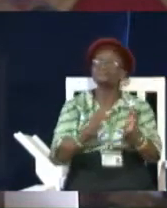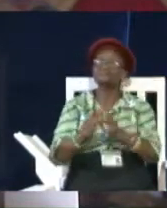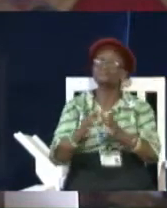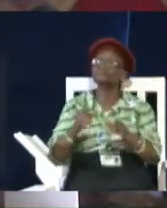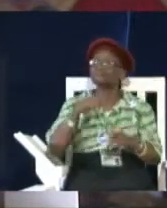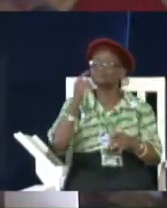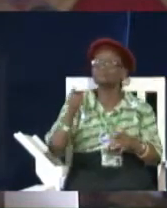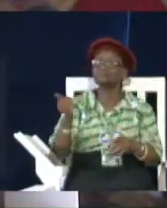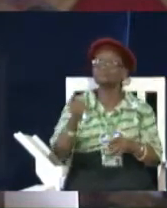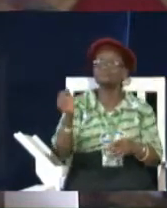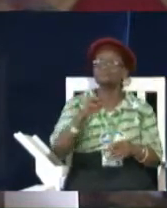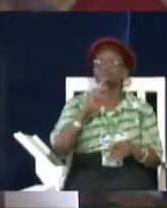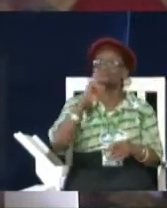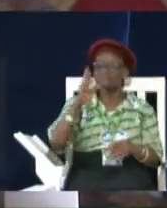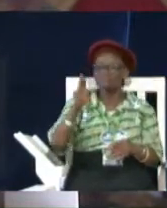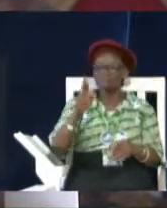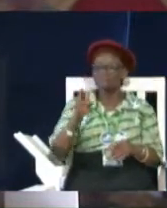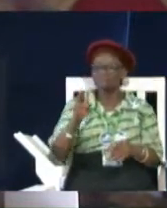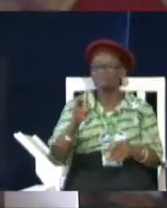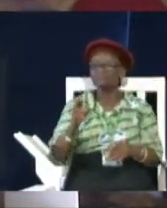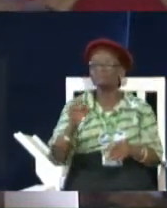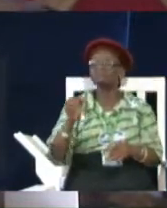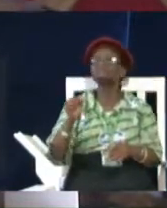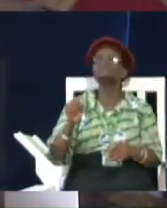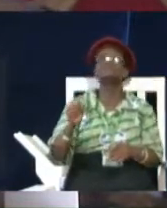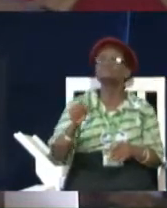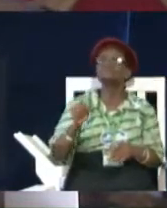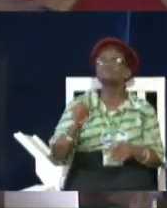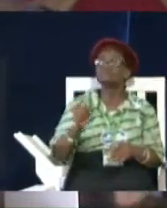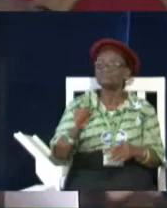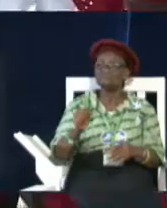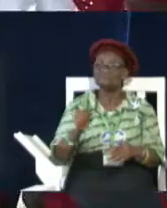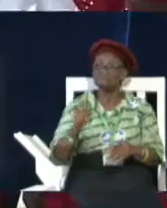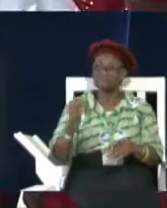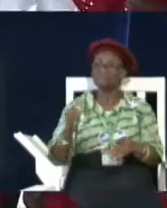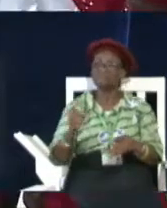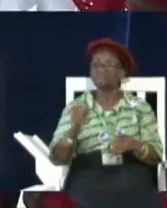Well, before you go out of here tonight, the boil will no longer be there.